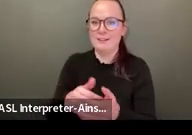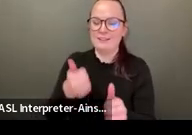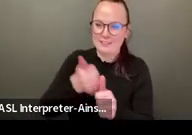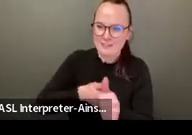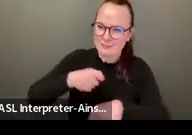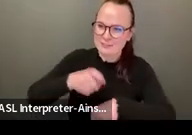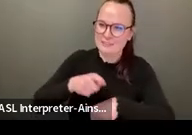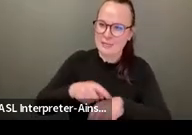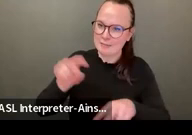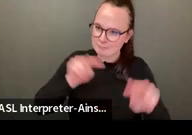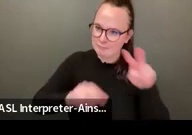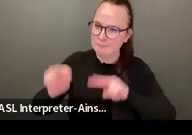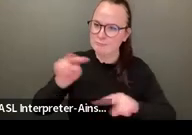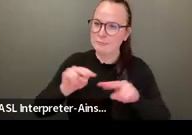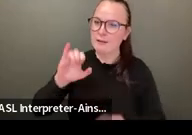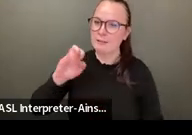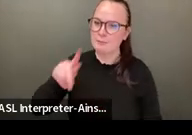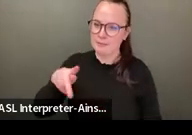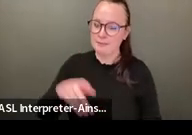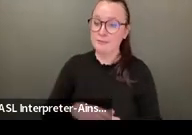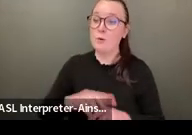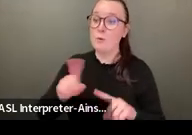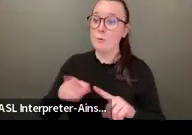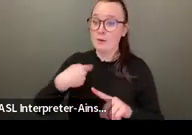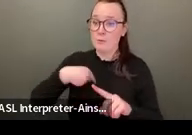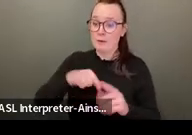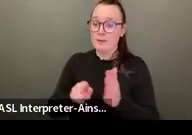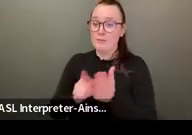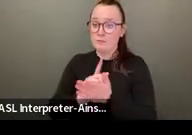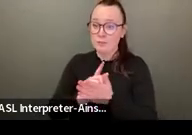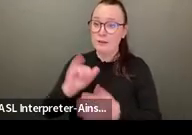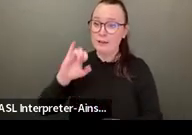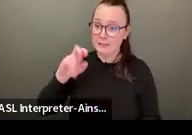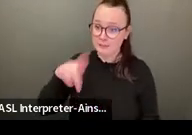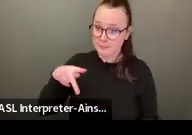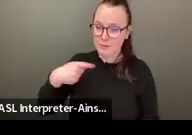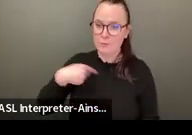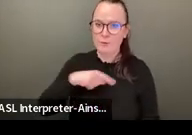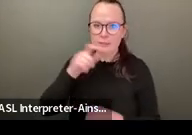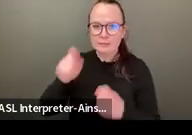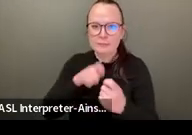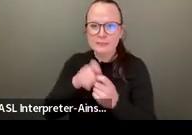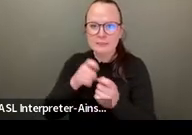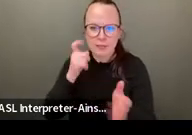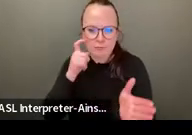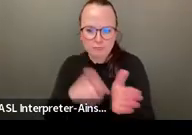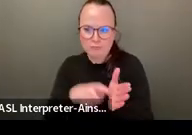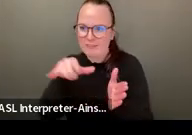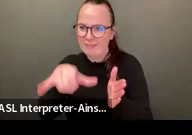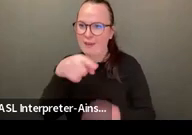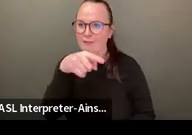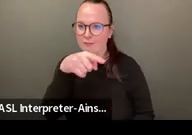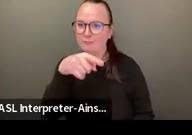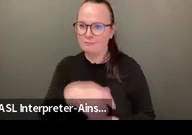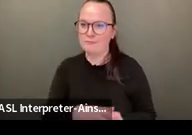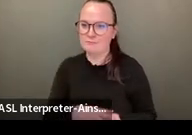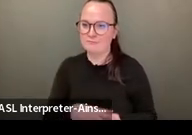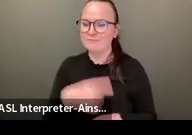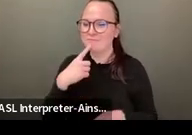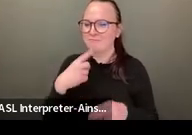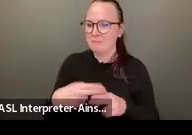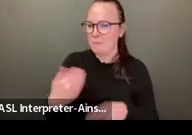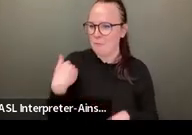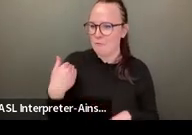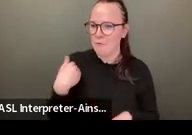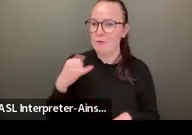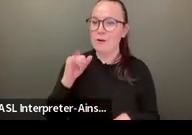we review IEPs, we look for this alignment very specifically. So again, I mentioned back at the beginning, you know, for example, if